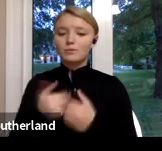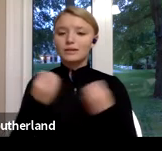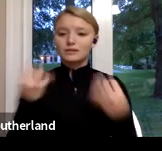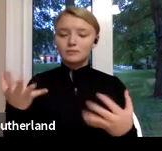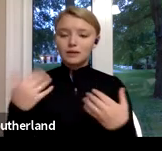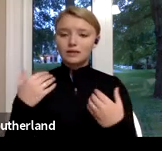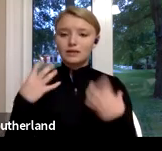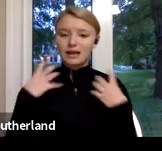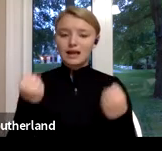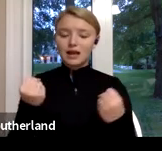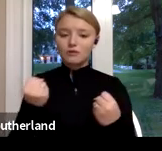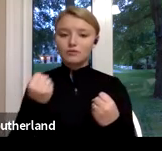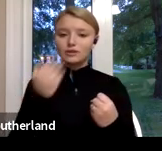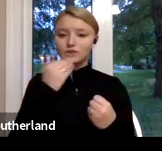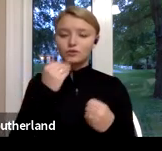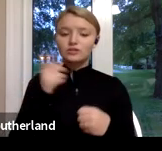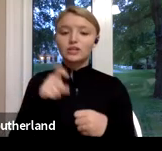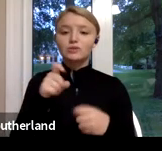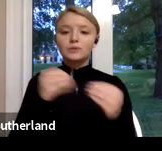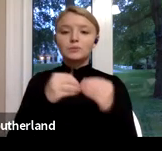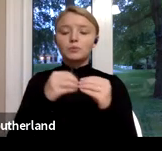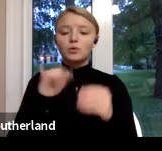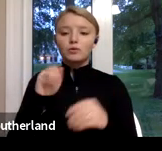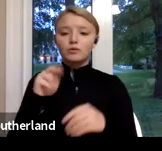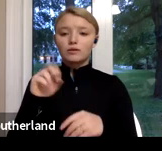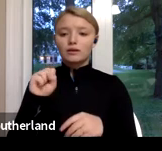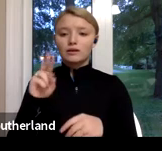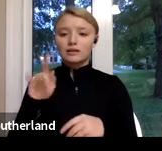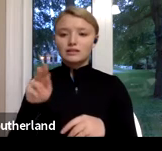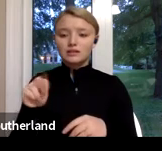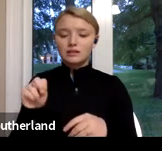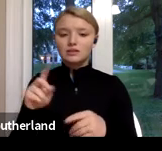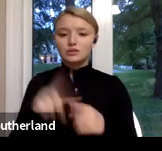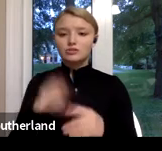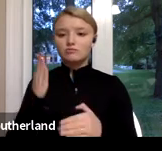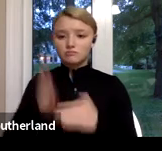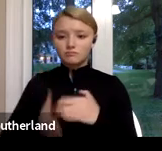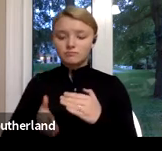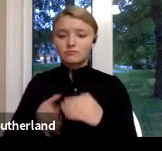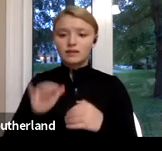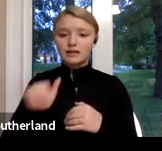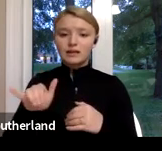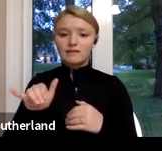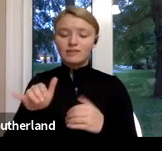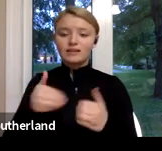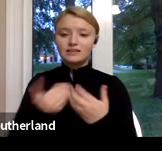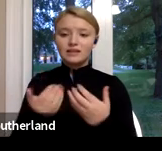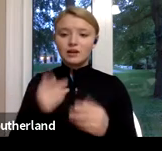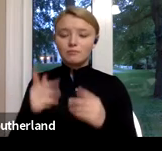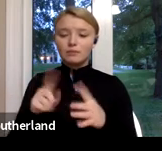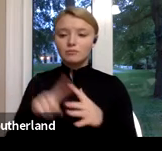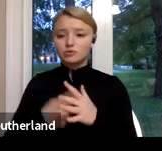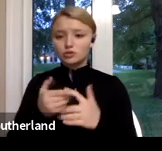then you need more insulin to get the job done. And that's how people start down the road to type